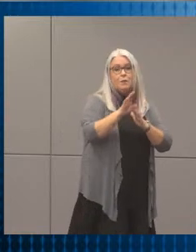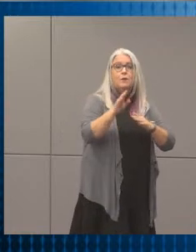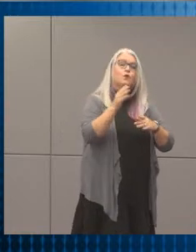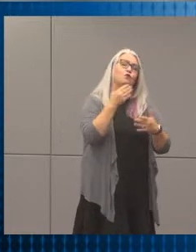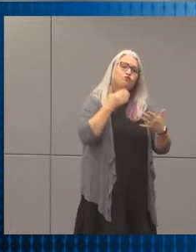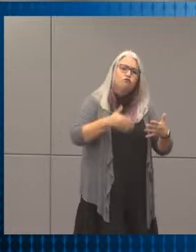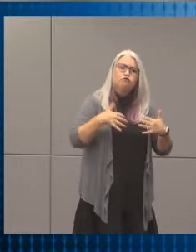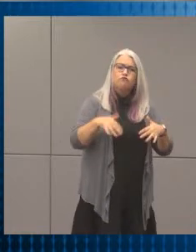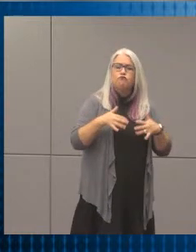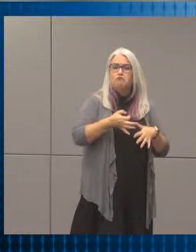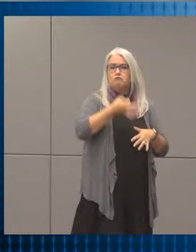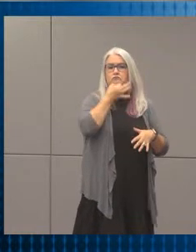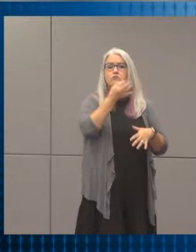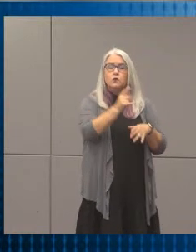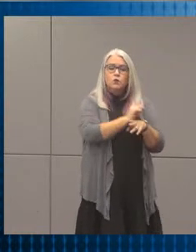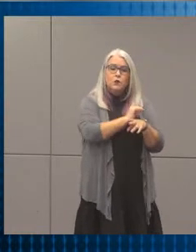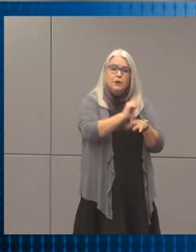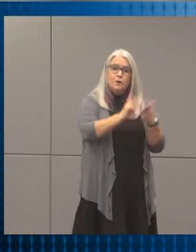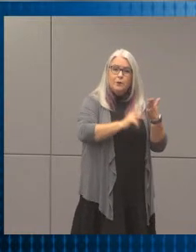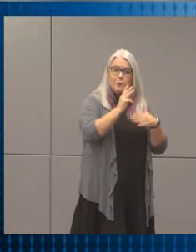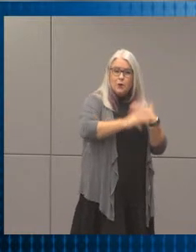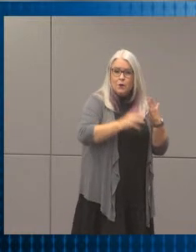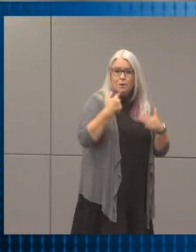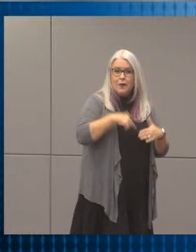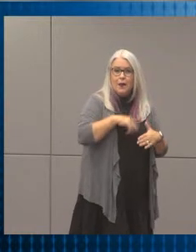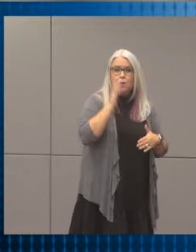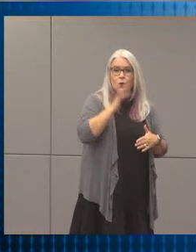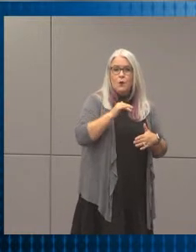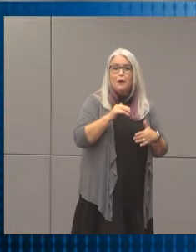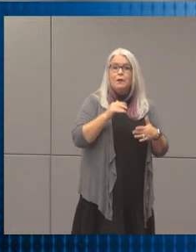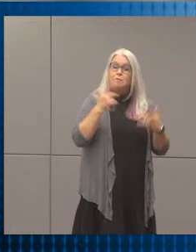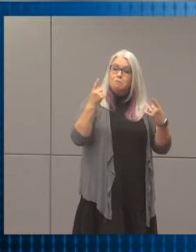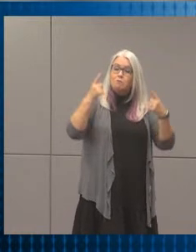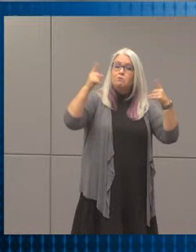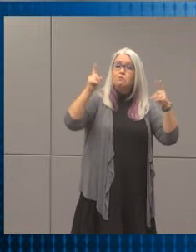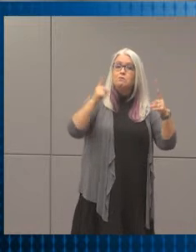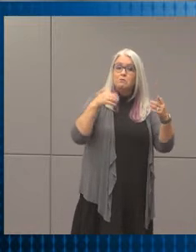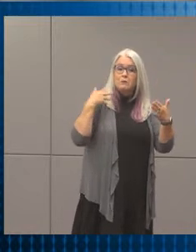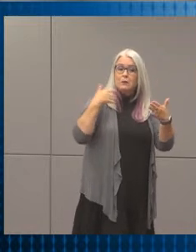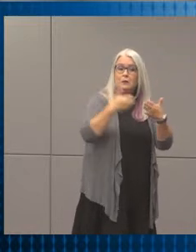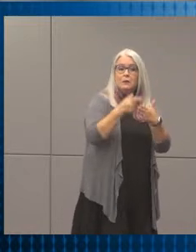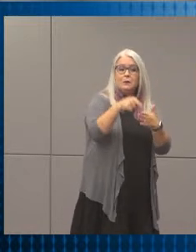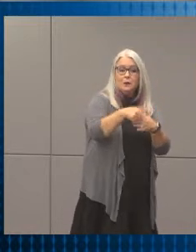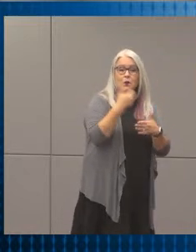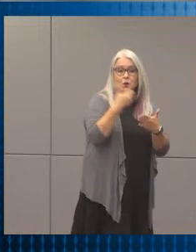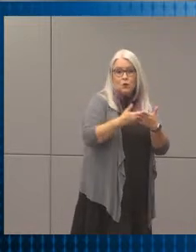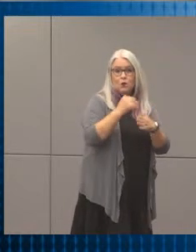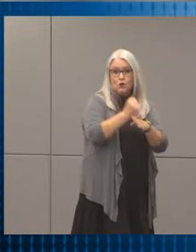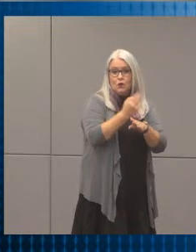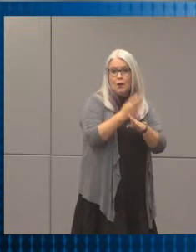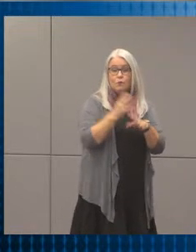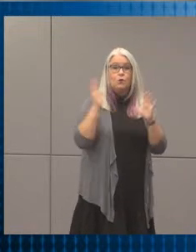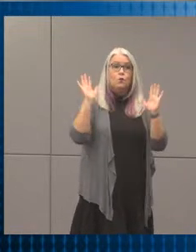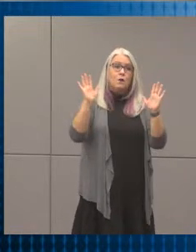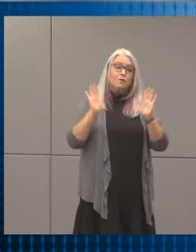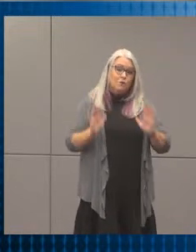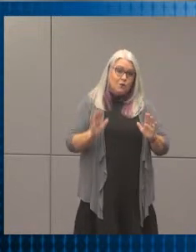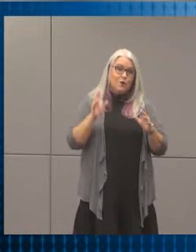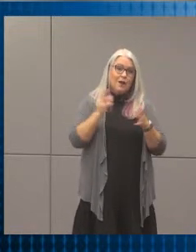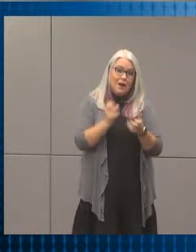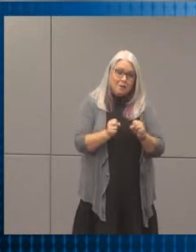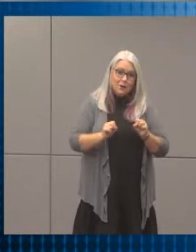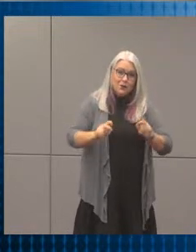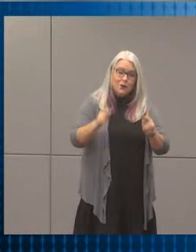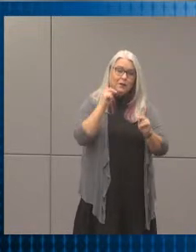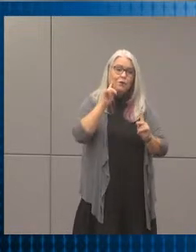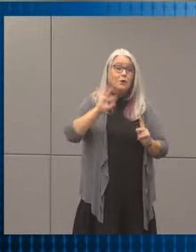programs that yield to good jobs. Great opportunity for myself